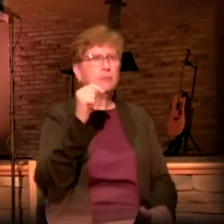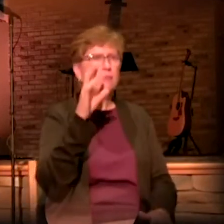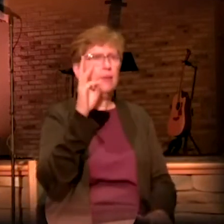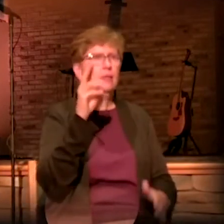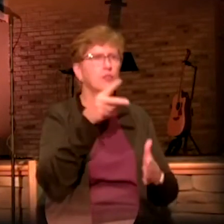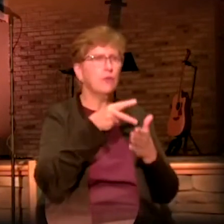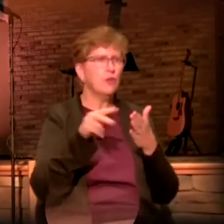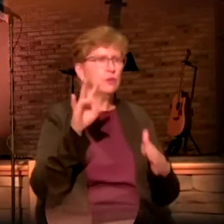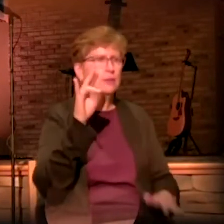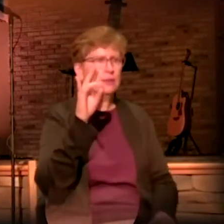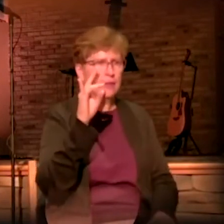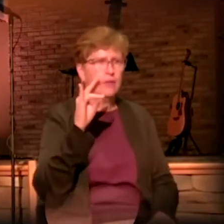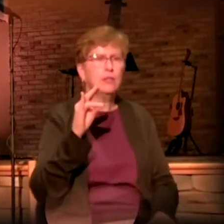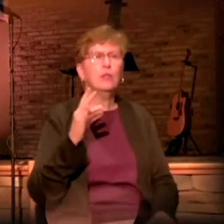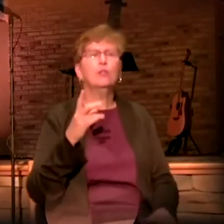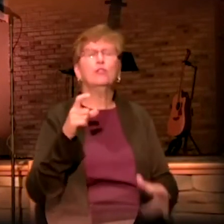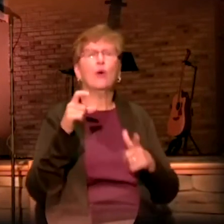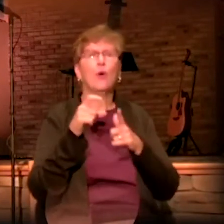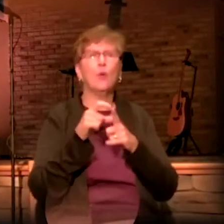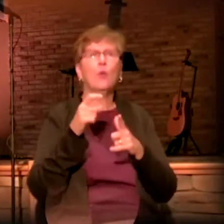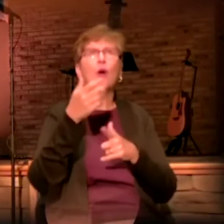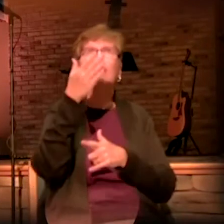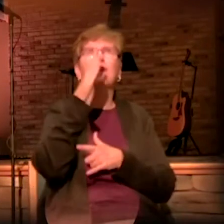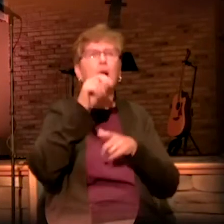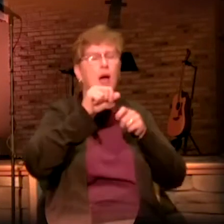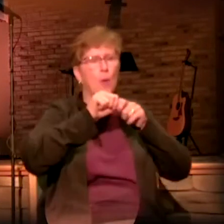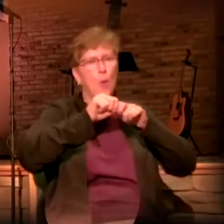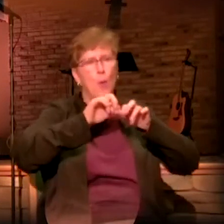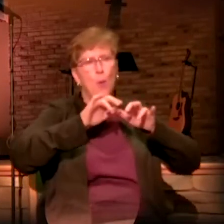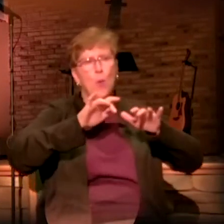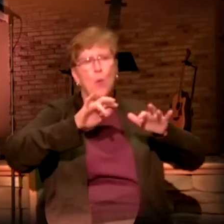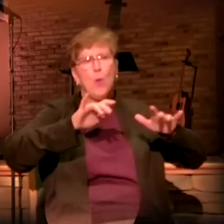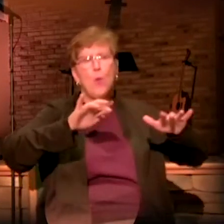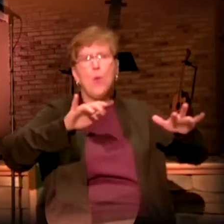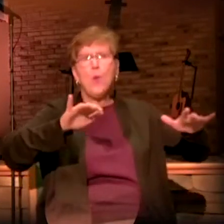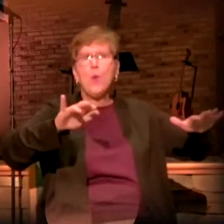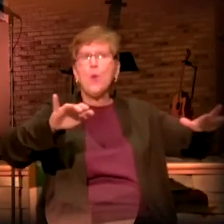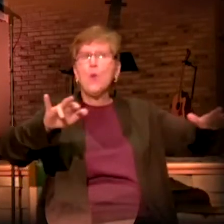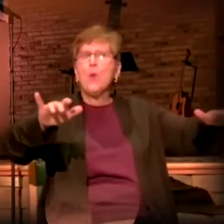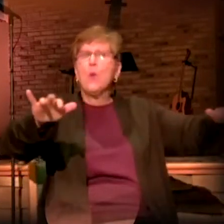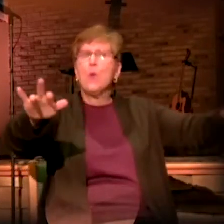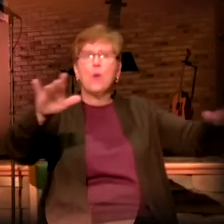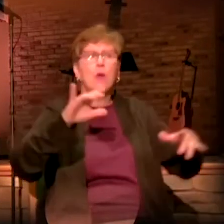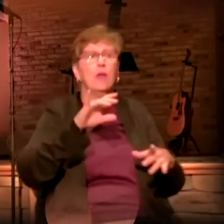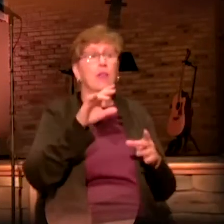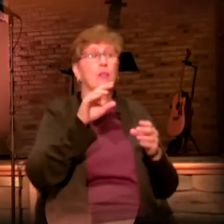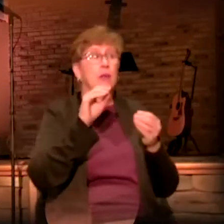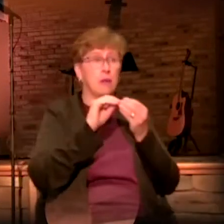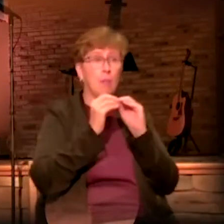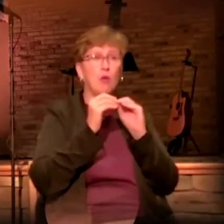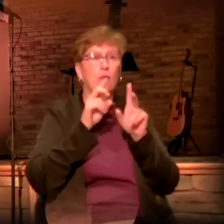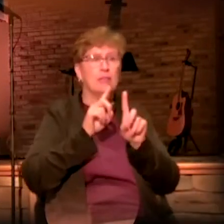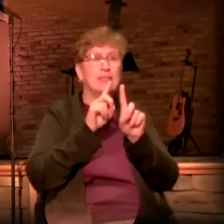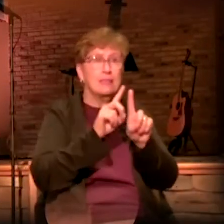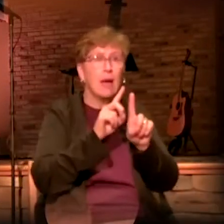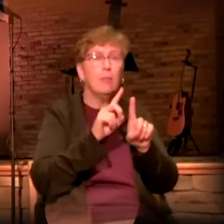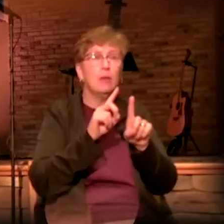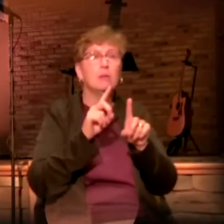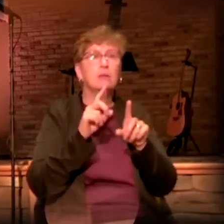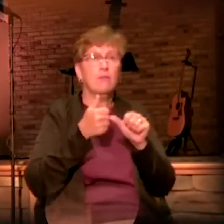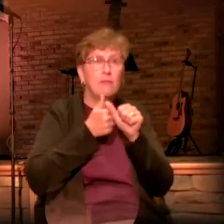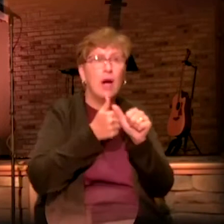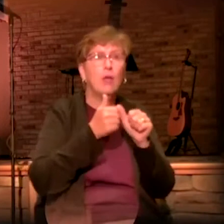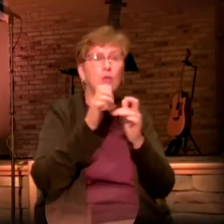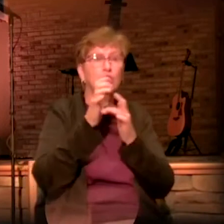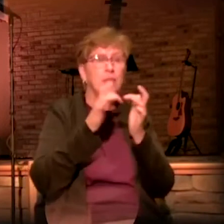7. It says, so the word of God spread. The number of disciples in Jerusalem increased